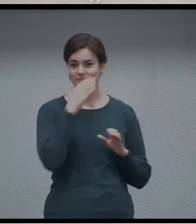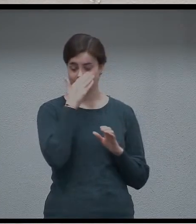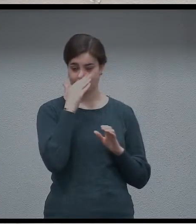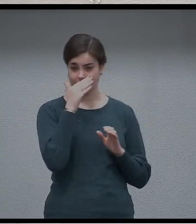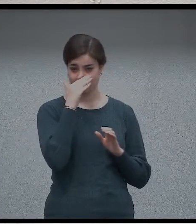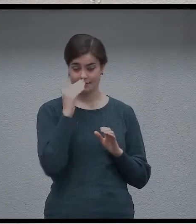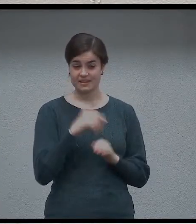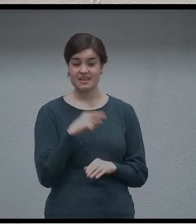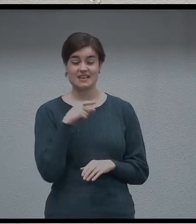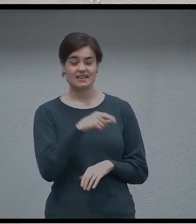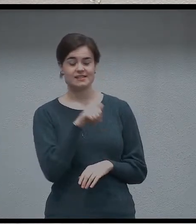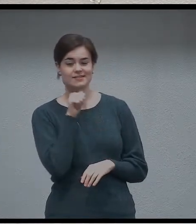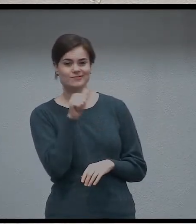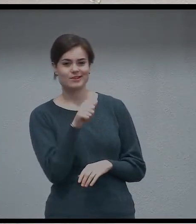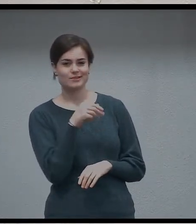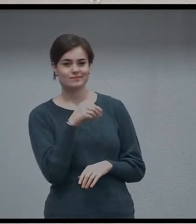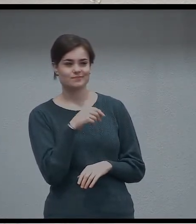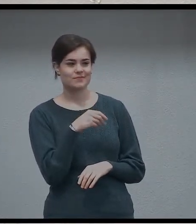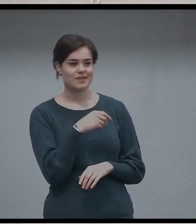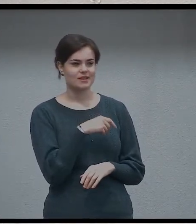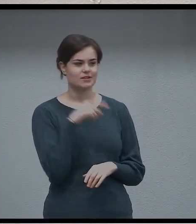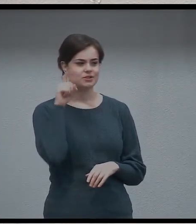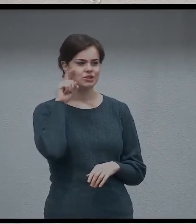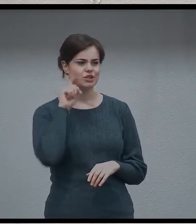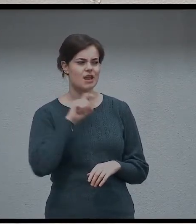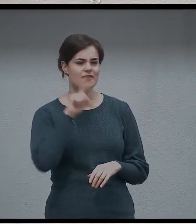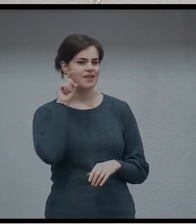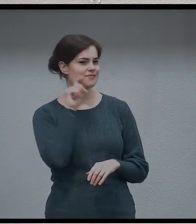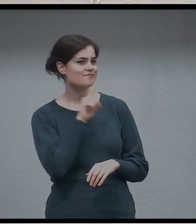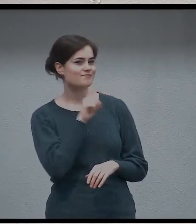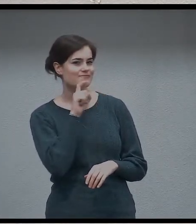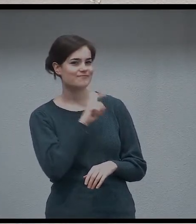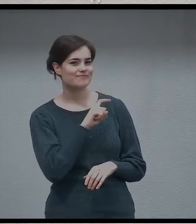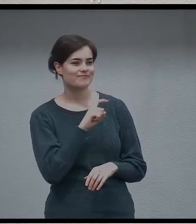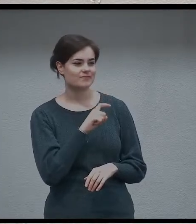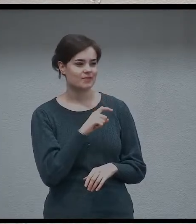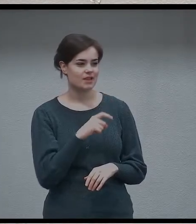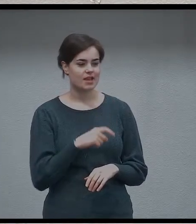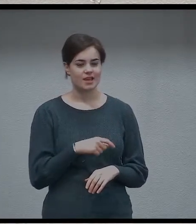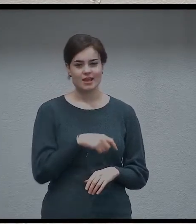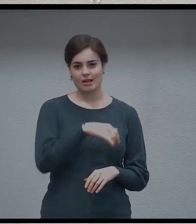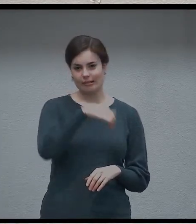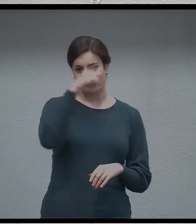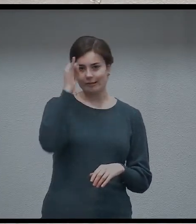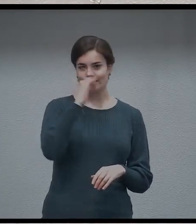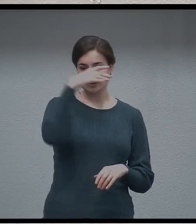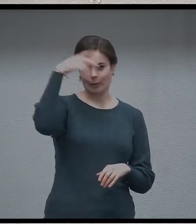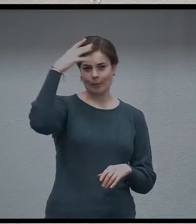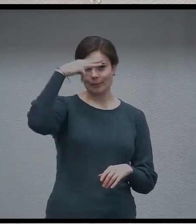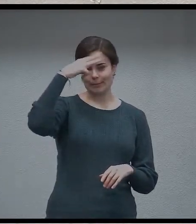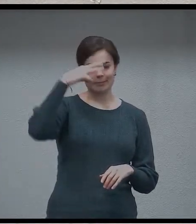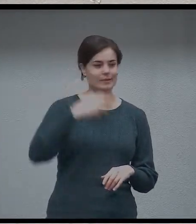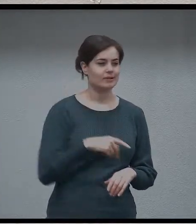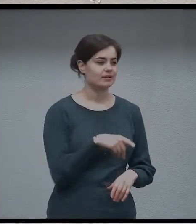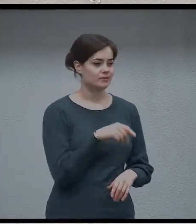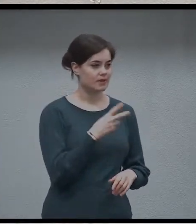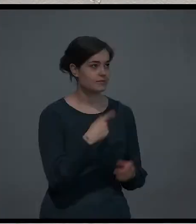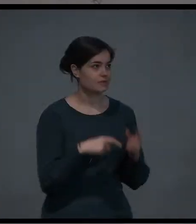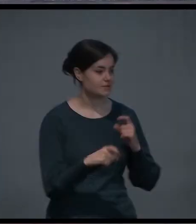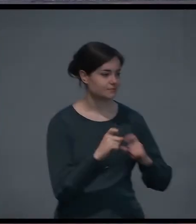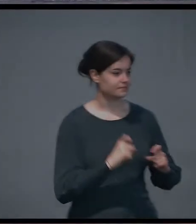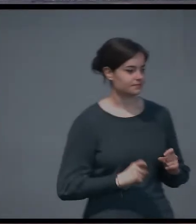and unkept in this video, but you'll still see him in there. Anyway, without any further ado, let's just run the video.